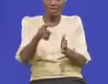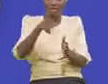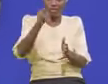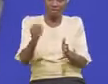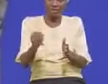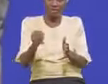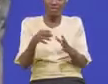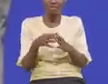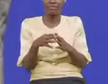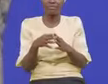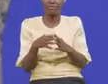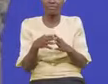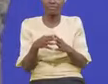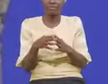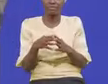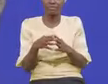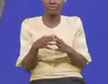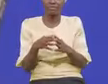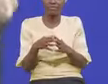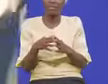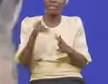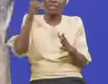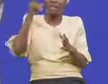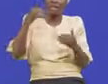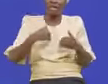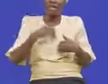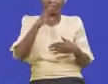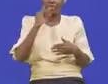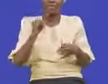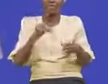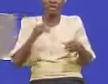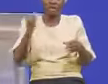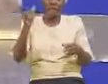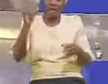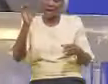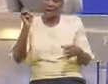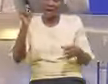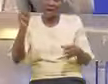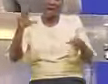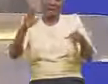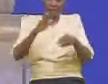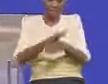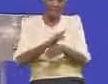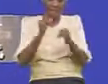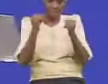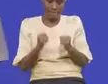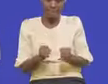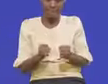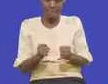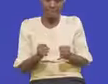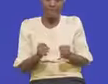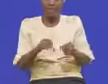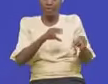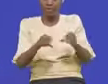si ohia wa wa chia now. O so unsa done. Do what needs to be done in your heart, in your